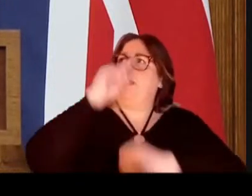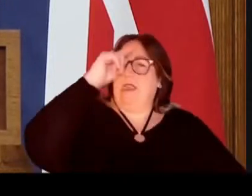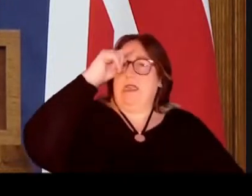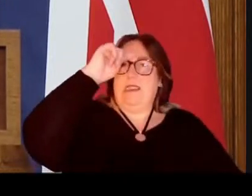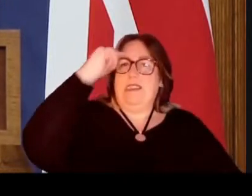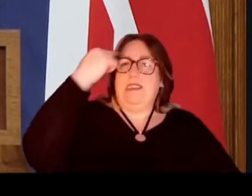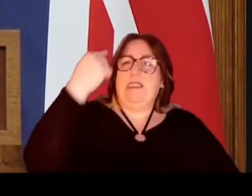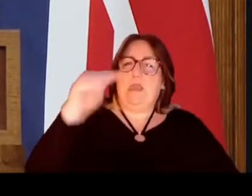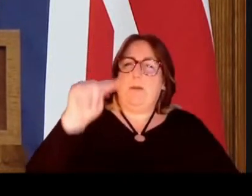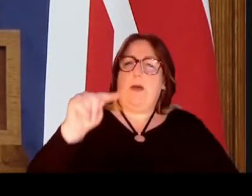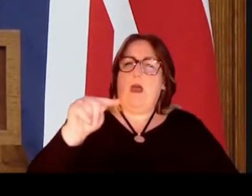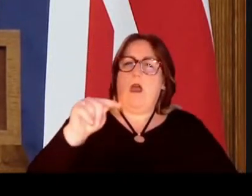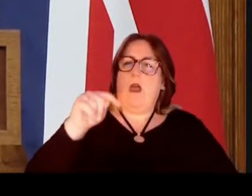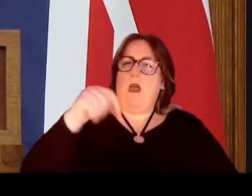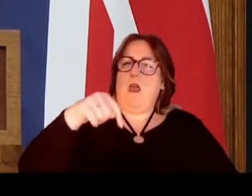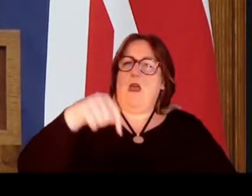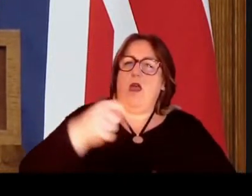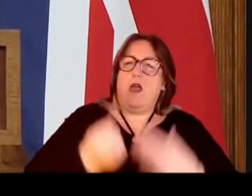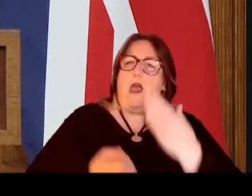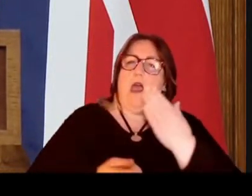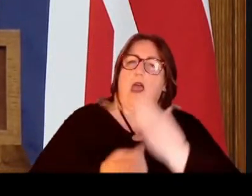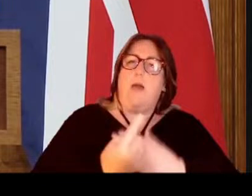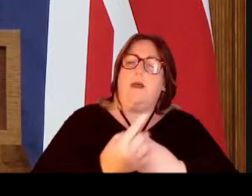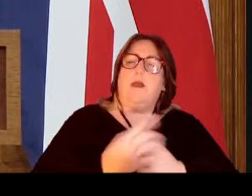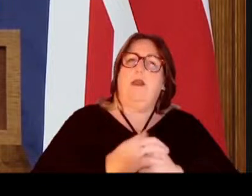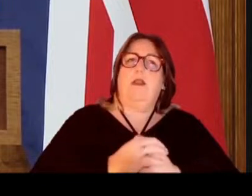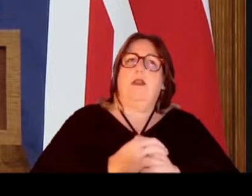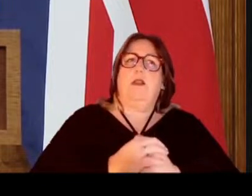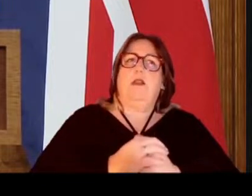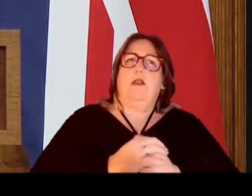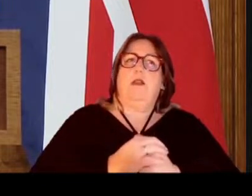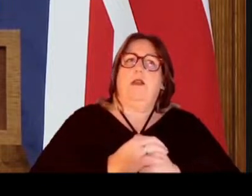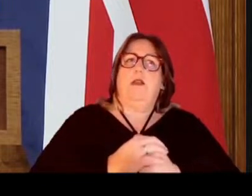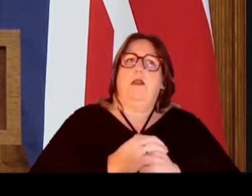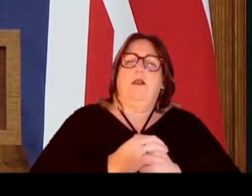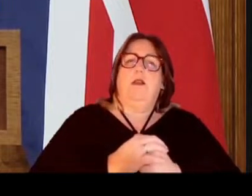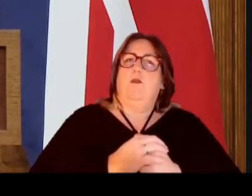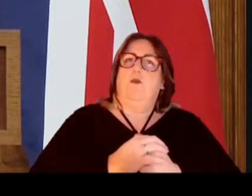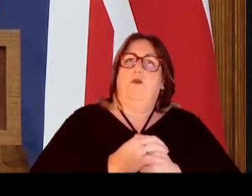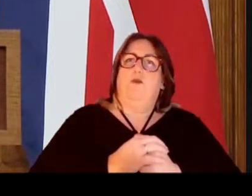like now, the whole country grieved for Southport.